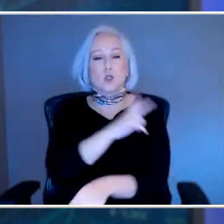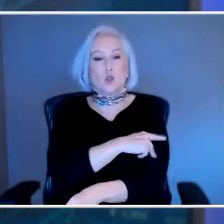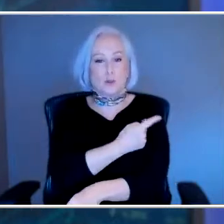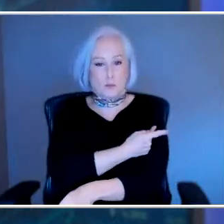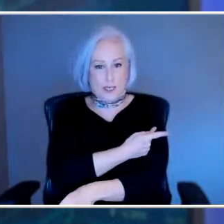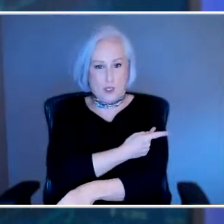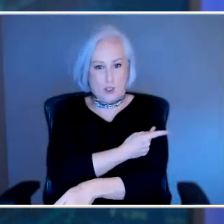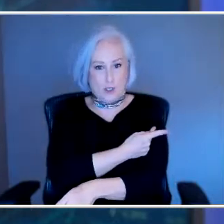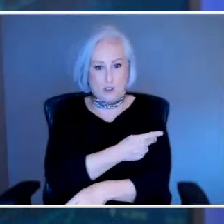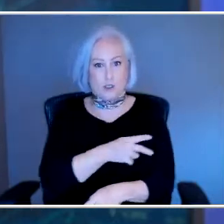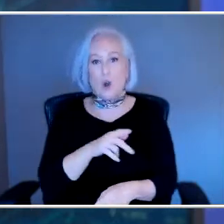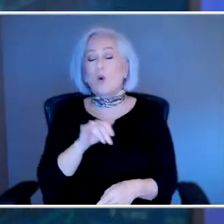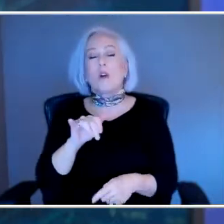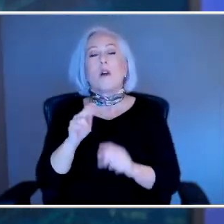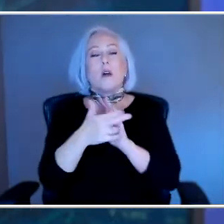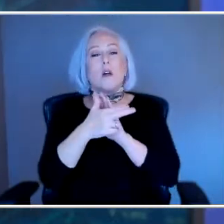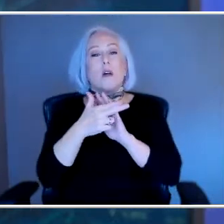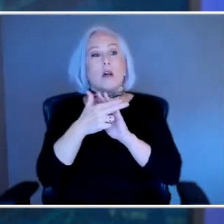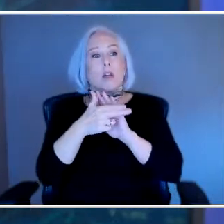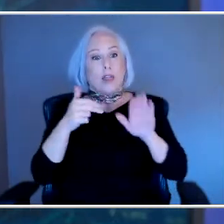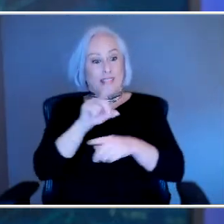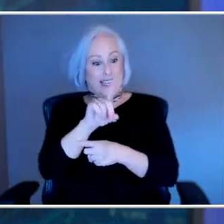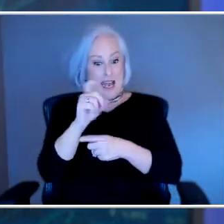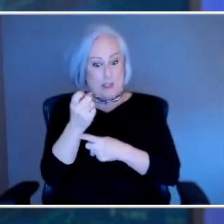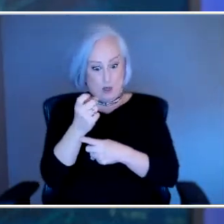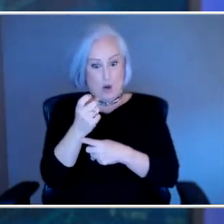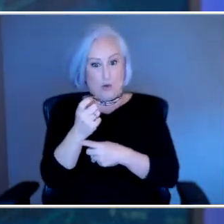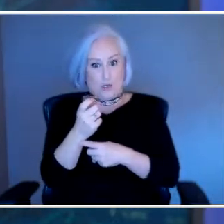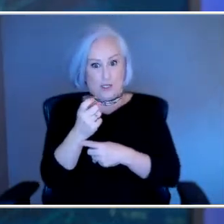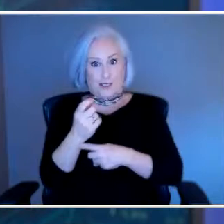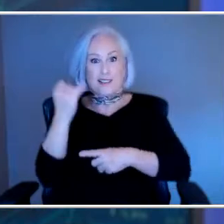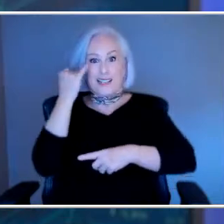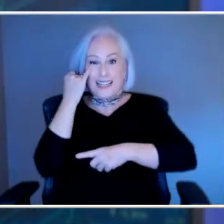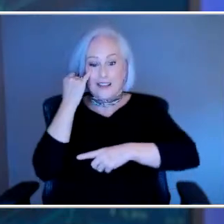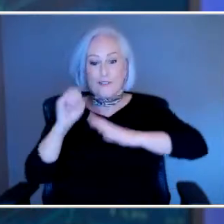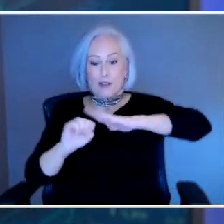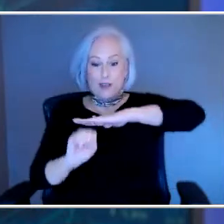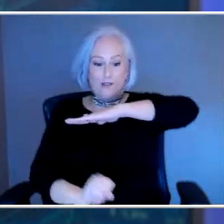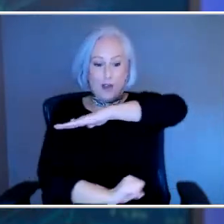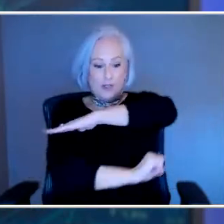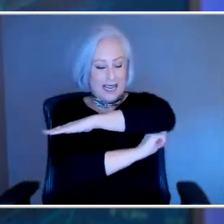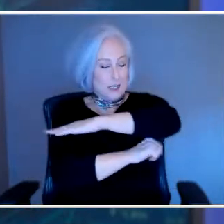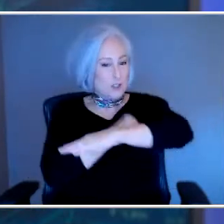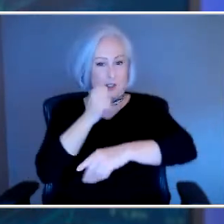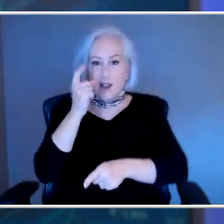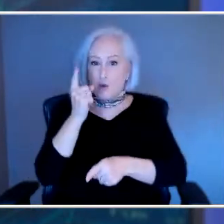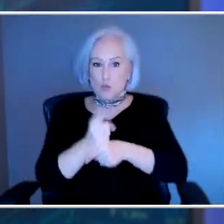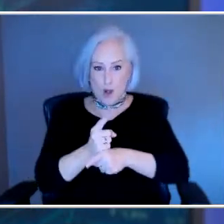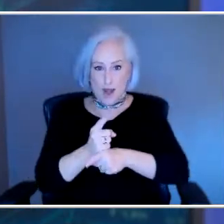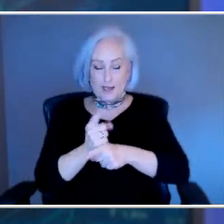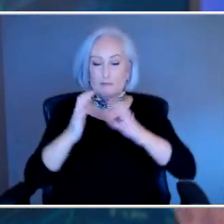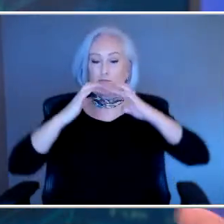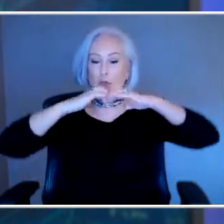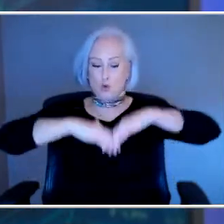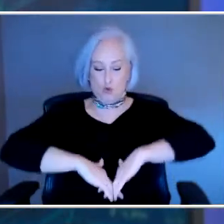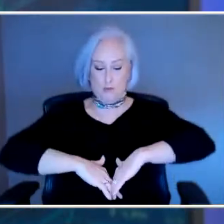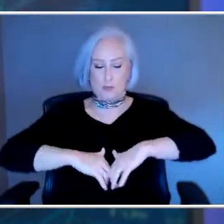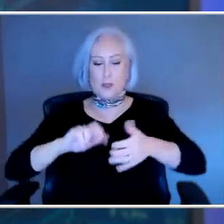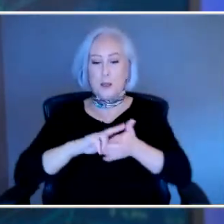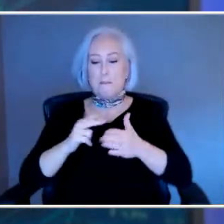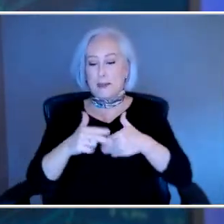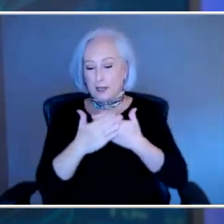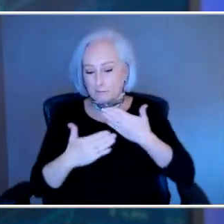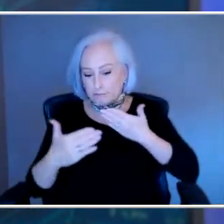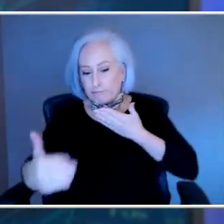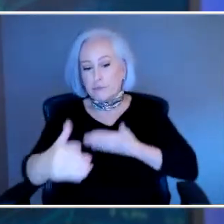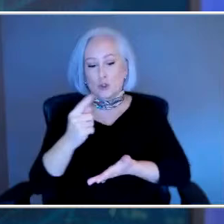So if we get the foundation wrong, what happens over time? It crumbles, and it is not sustainable. And that is where patients' treatment responses are not going